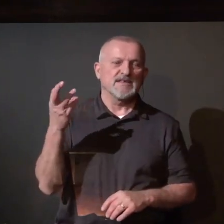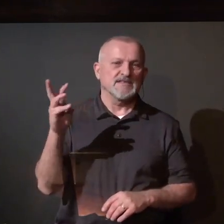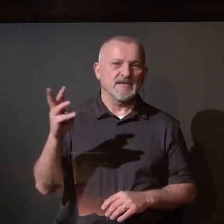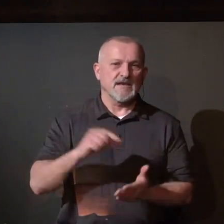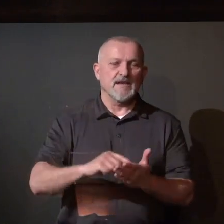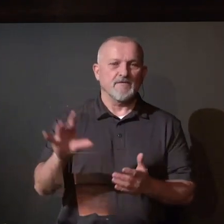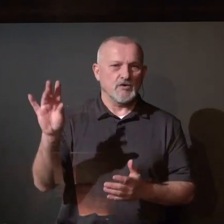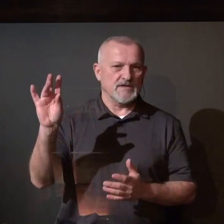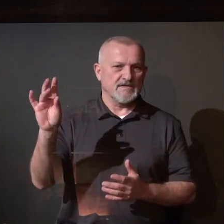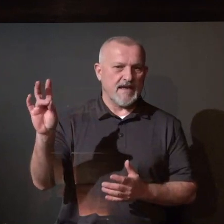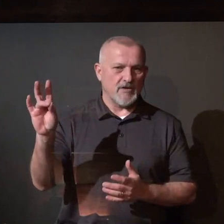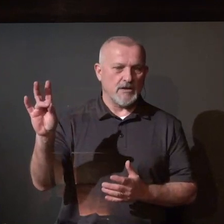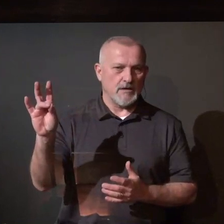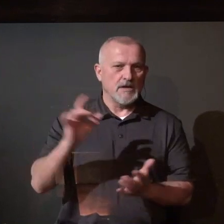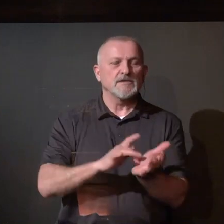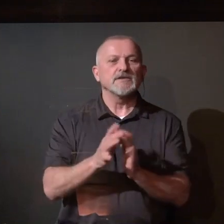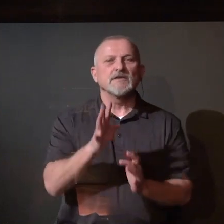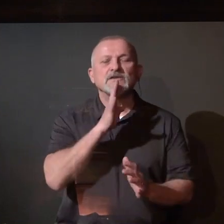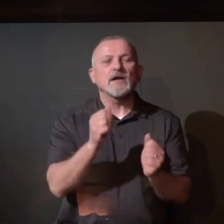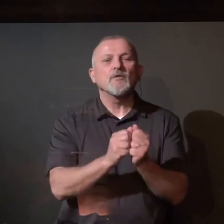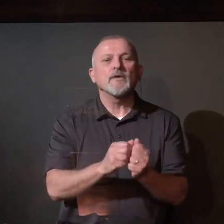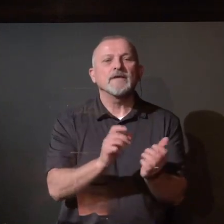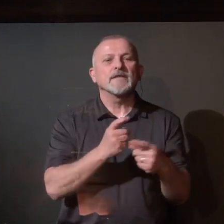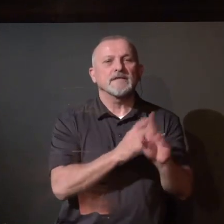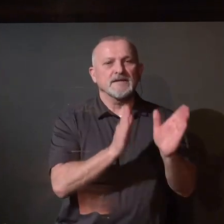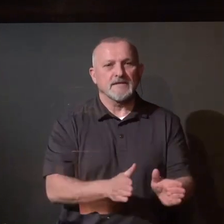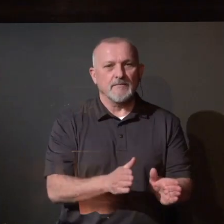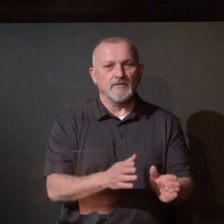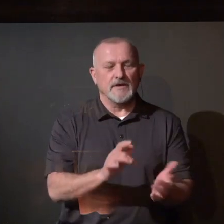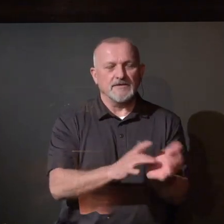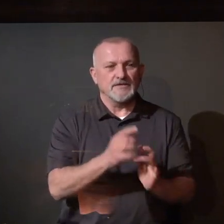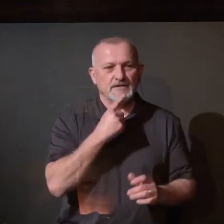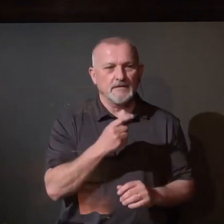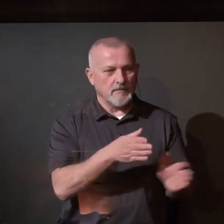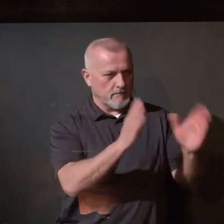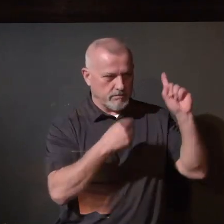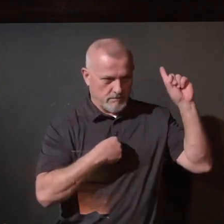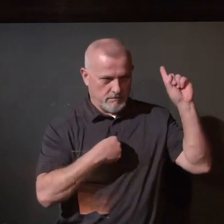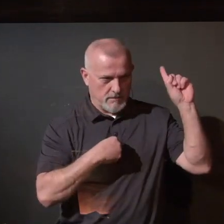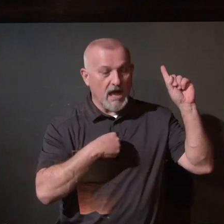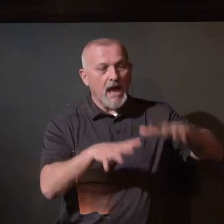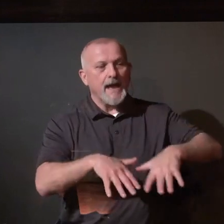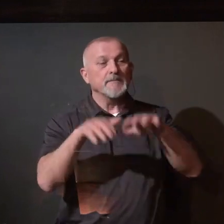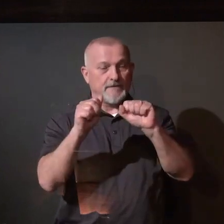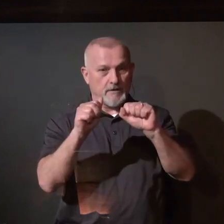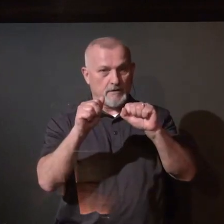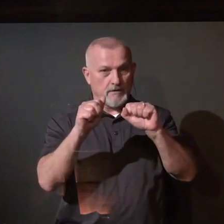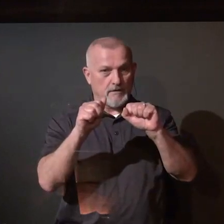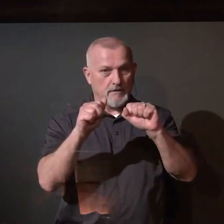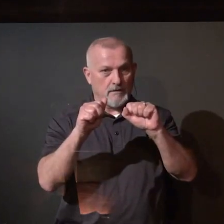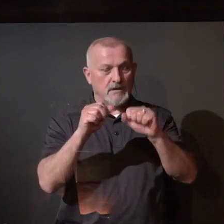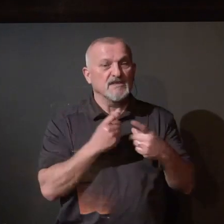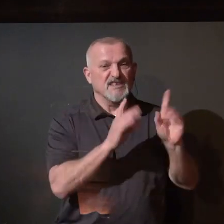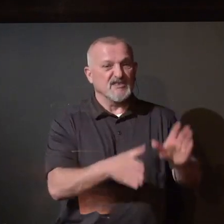notes to go back and look at it. Jesus was speaking to the disciples, and He says, listen here, disciples. He says, I'm leaving. It's better.